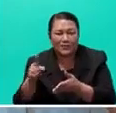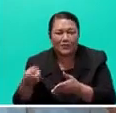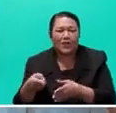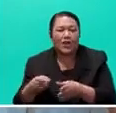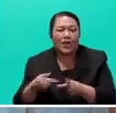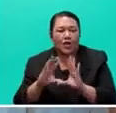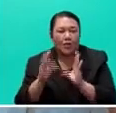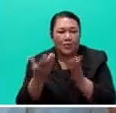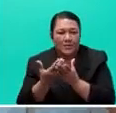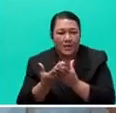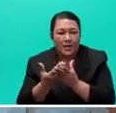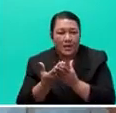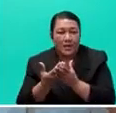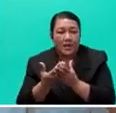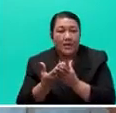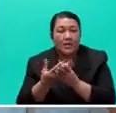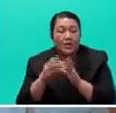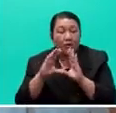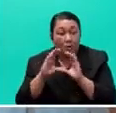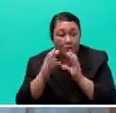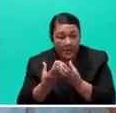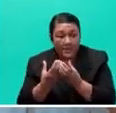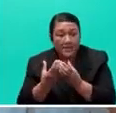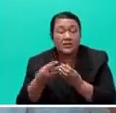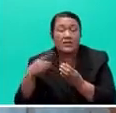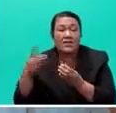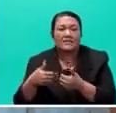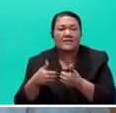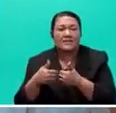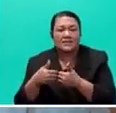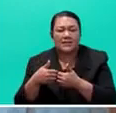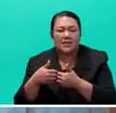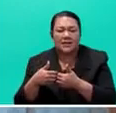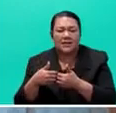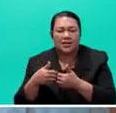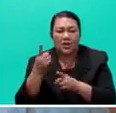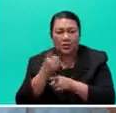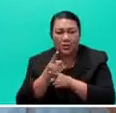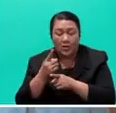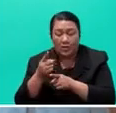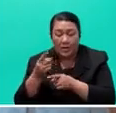Human Rights started in 2019.